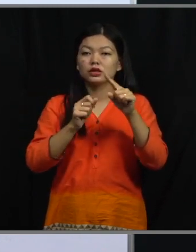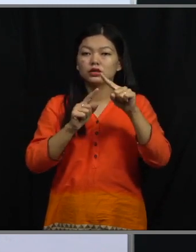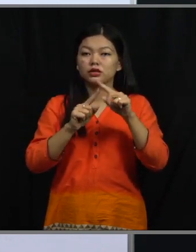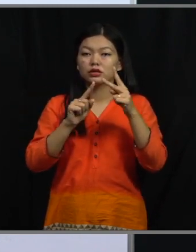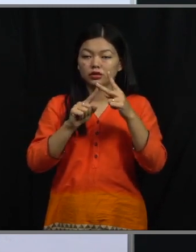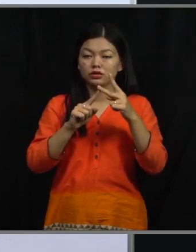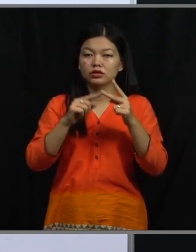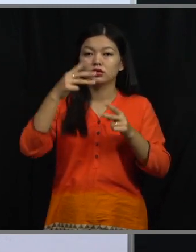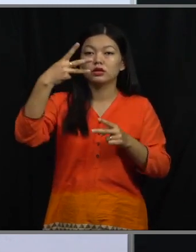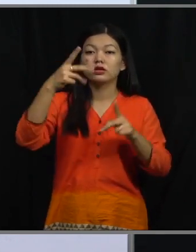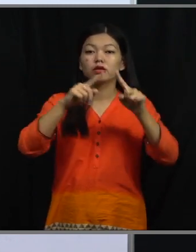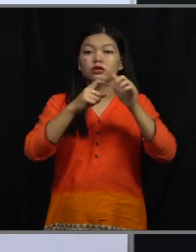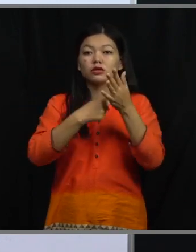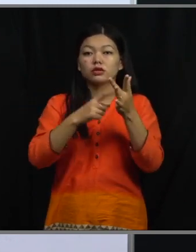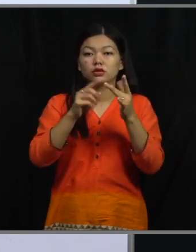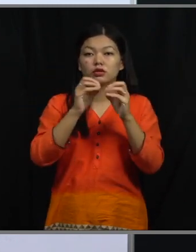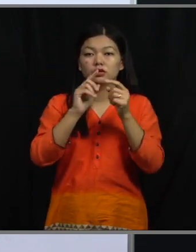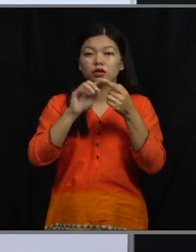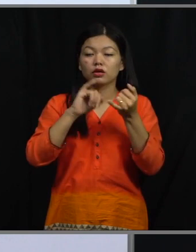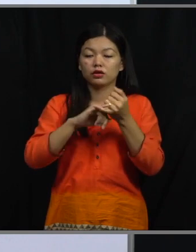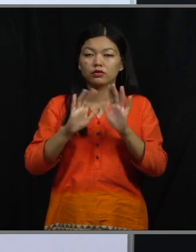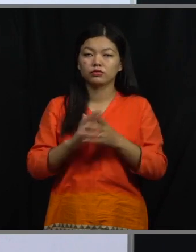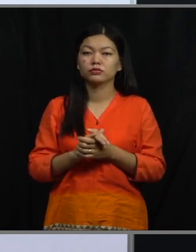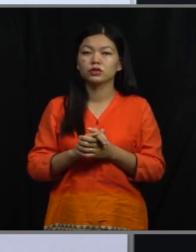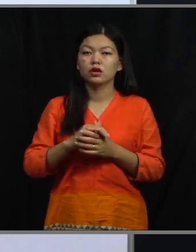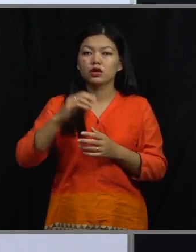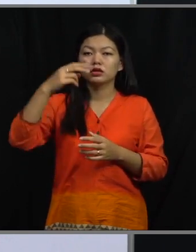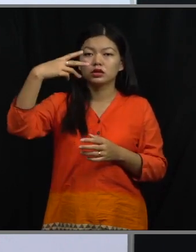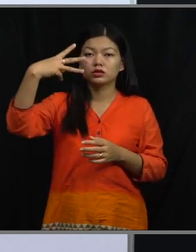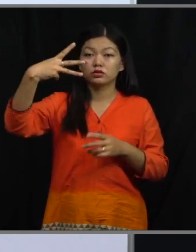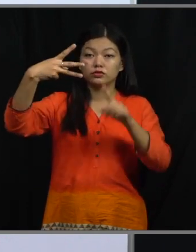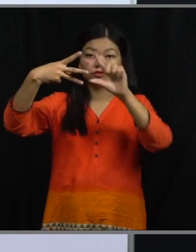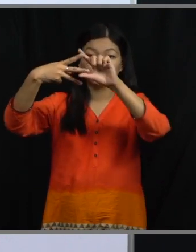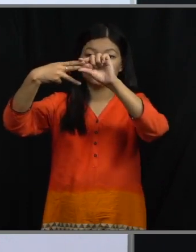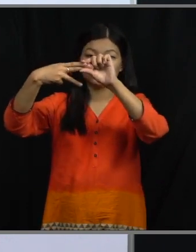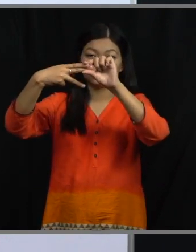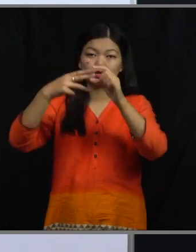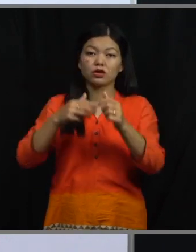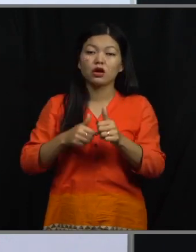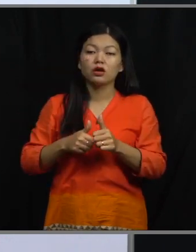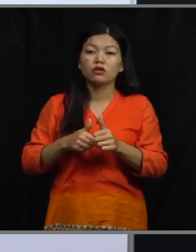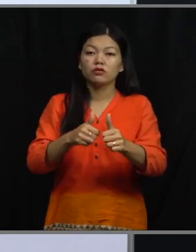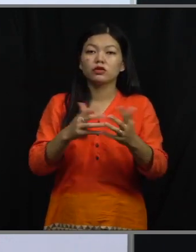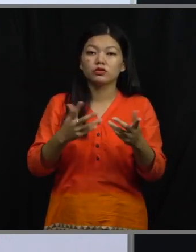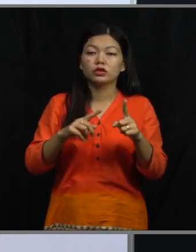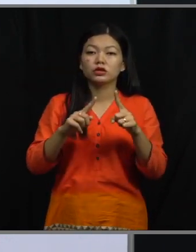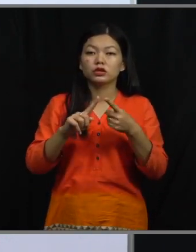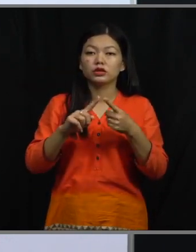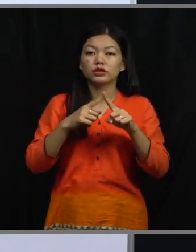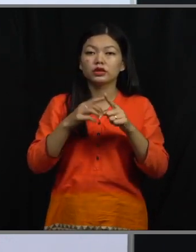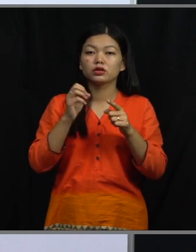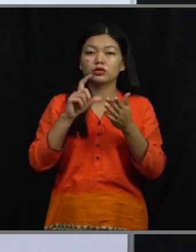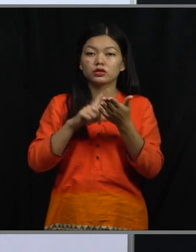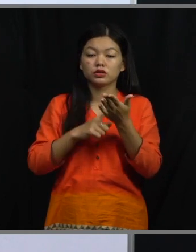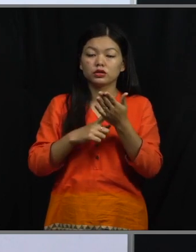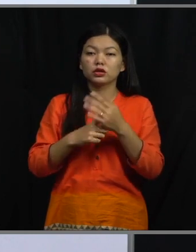J-A-T-I, Jati, okay. Now, Kulla and Kutra, okay, follows exogamous, which means we have